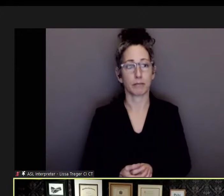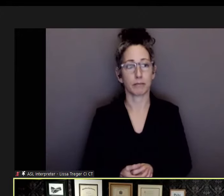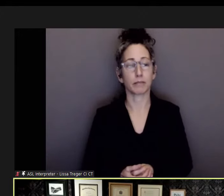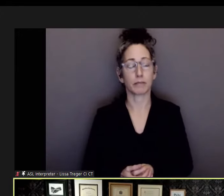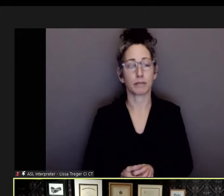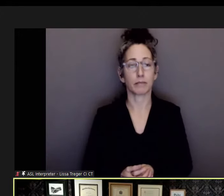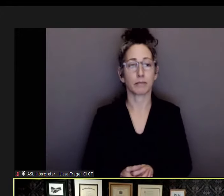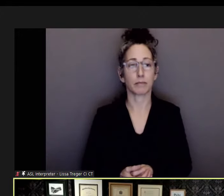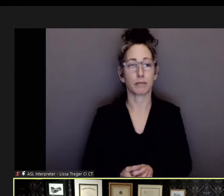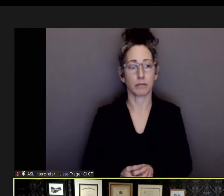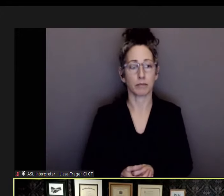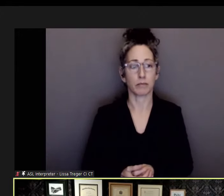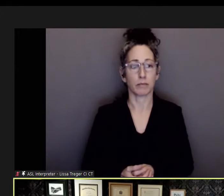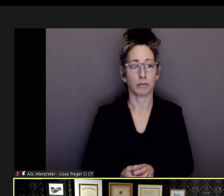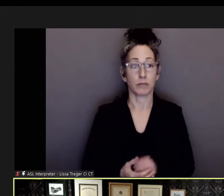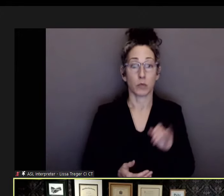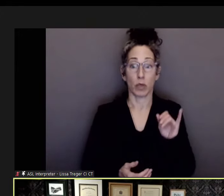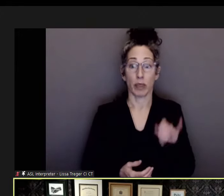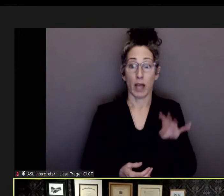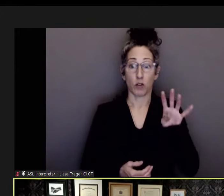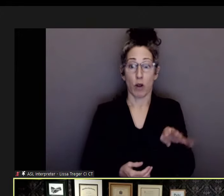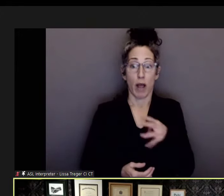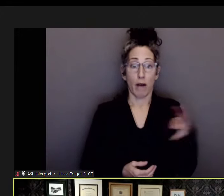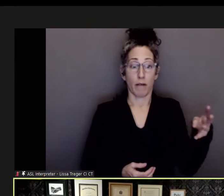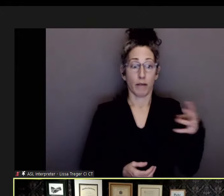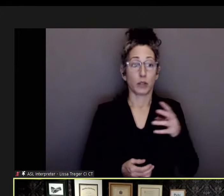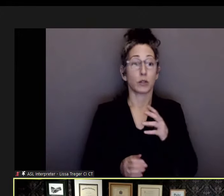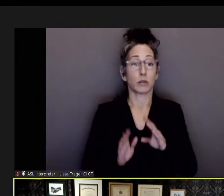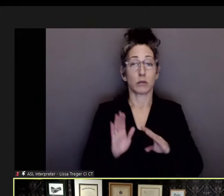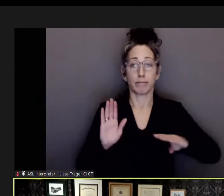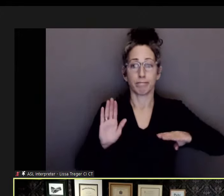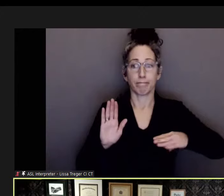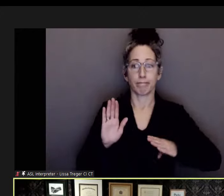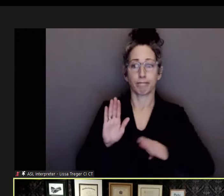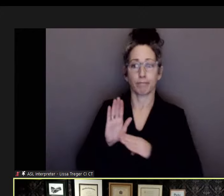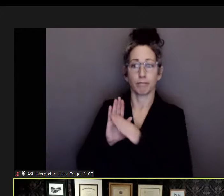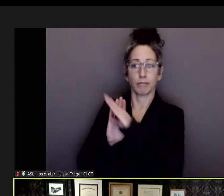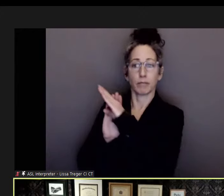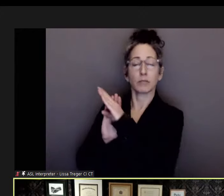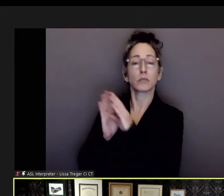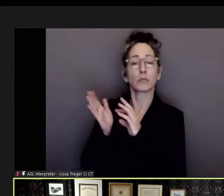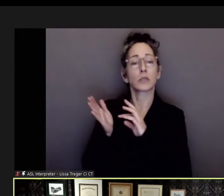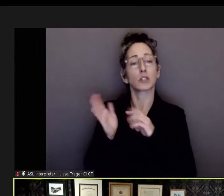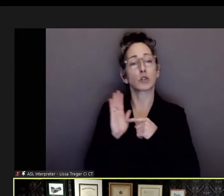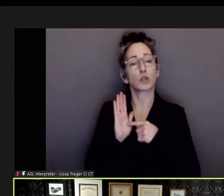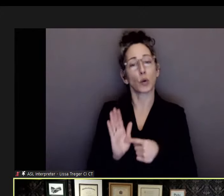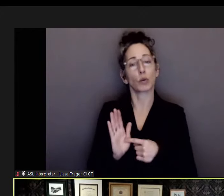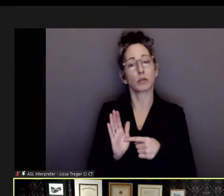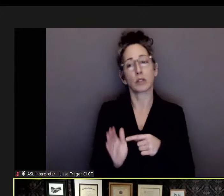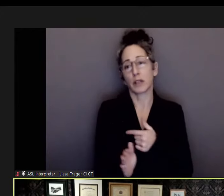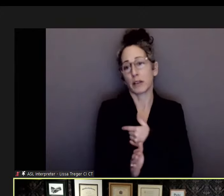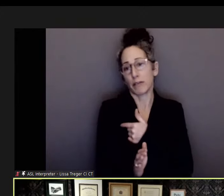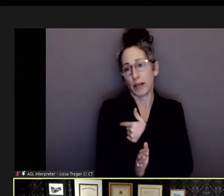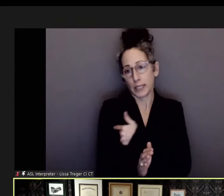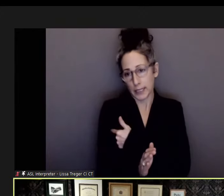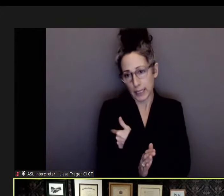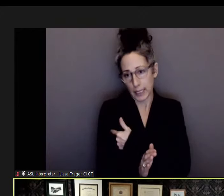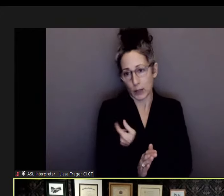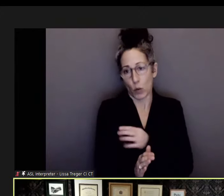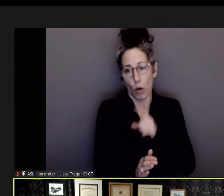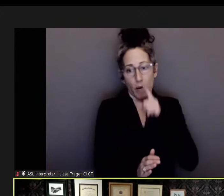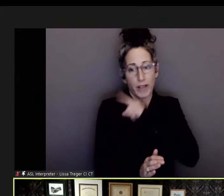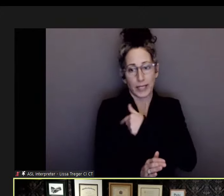This graph shows the accumulation of cases in either the vaccine group or the placebo group over